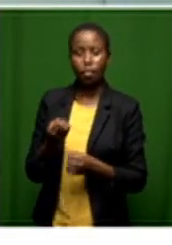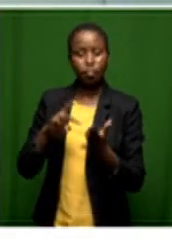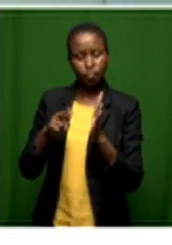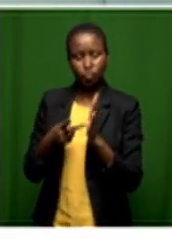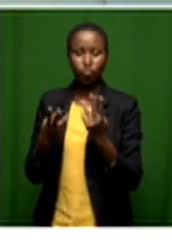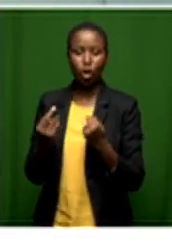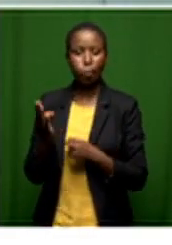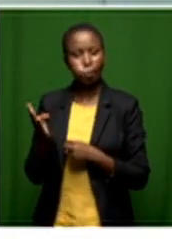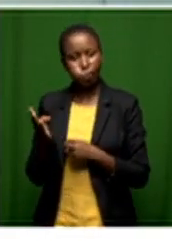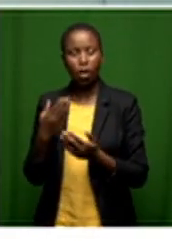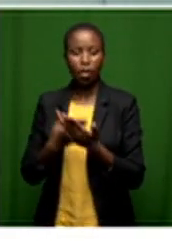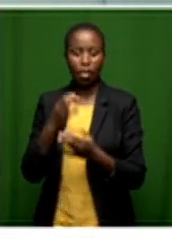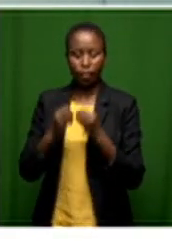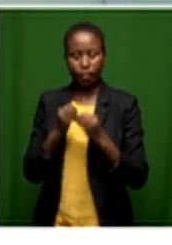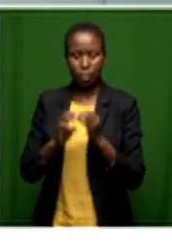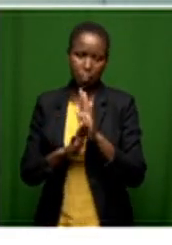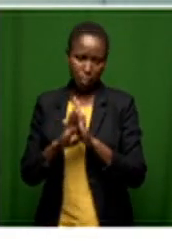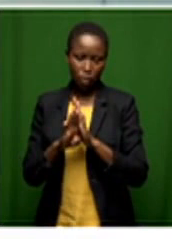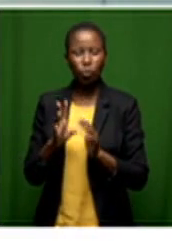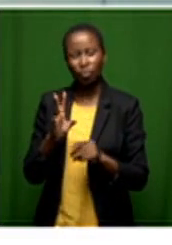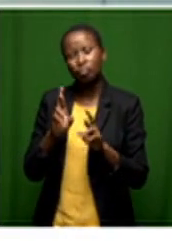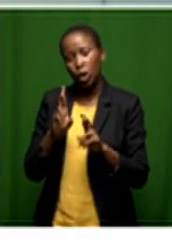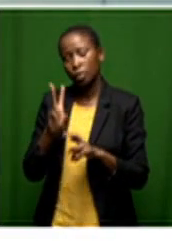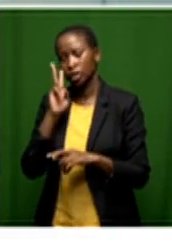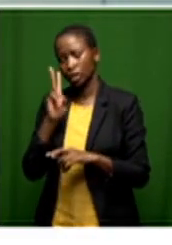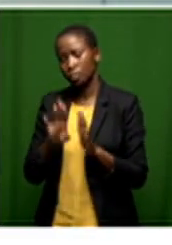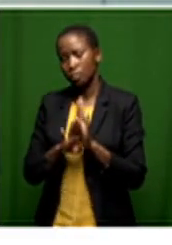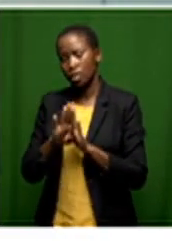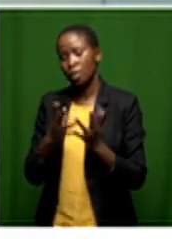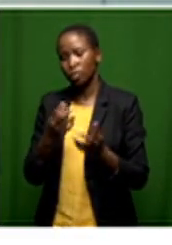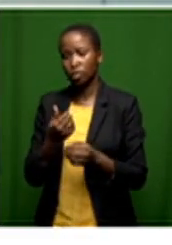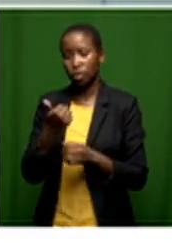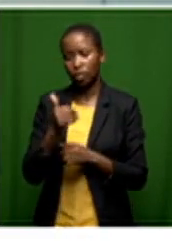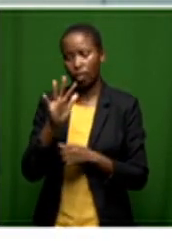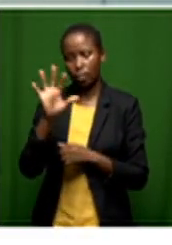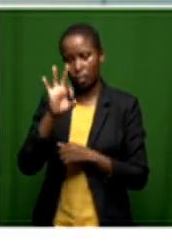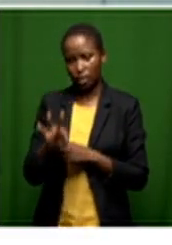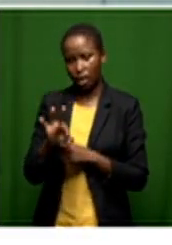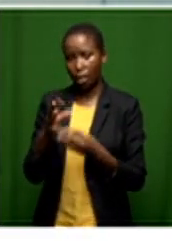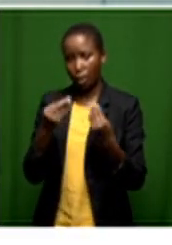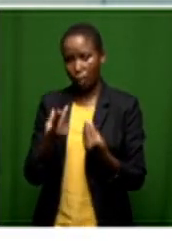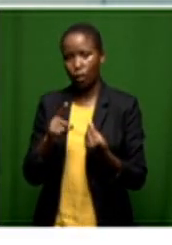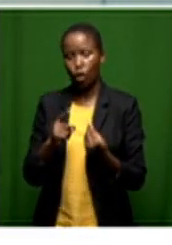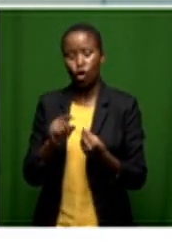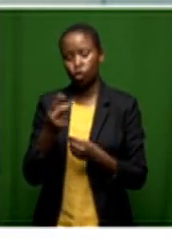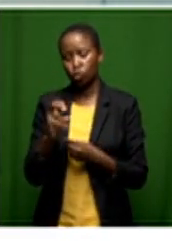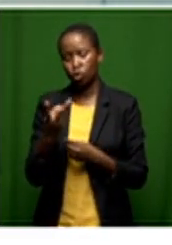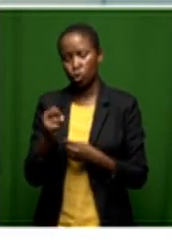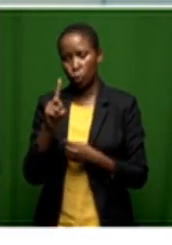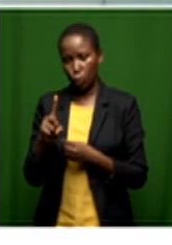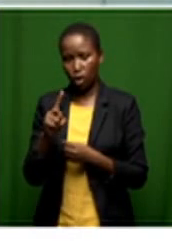new plans to improve that. So we do hope that we can see an improvement in that 65% number in this 2021